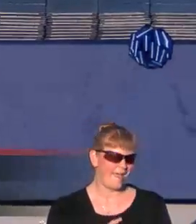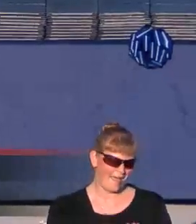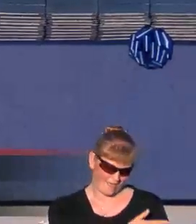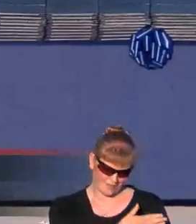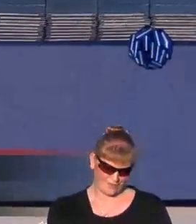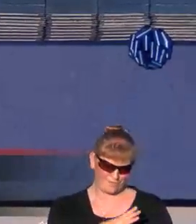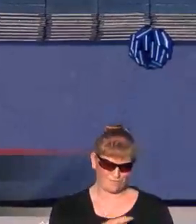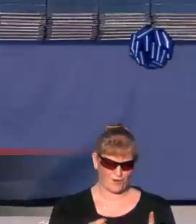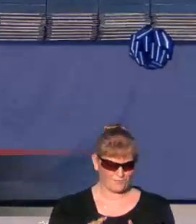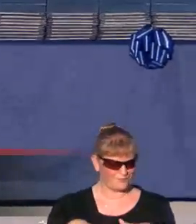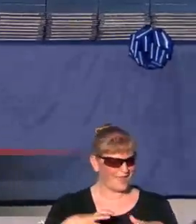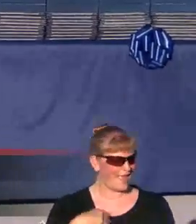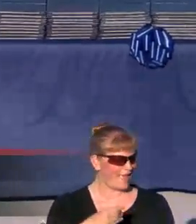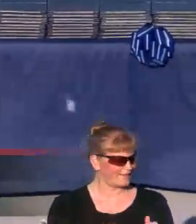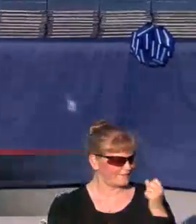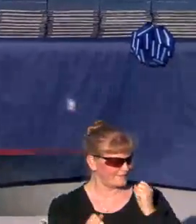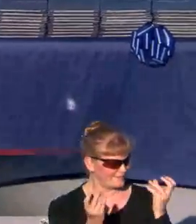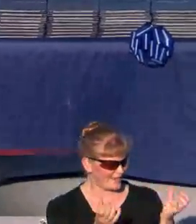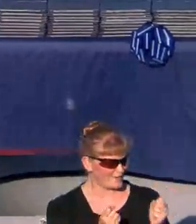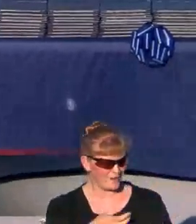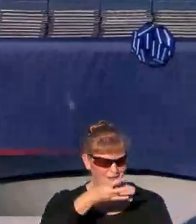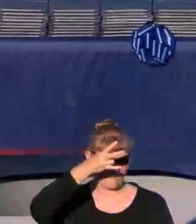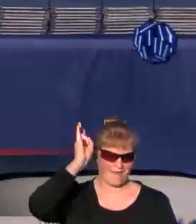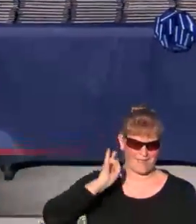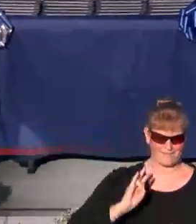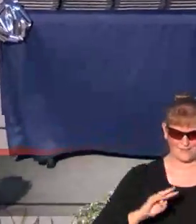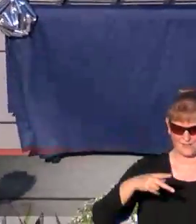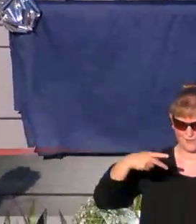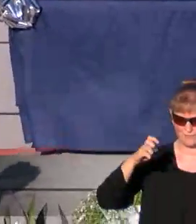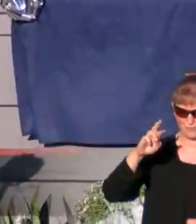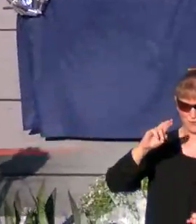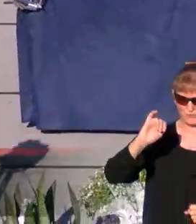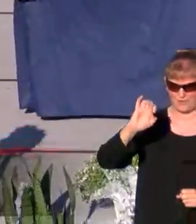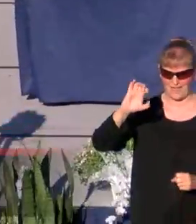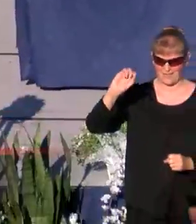Choir and signed by Ivan Perez.